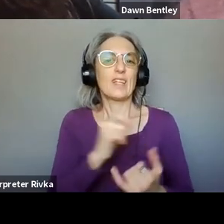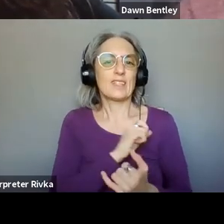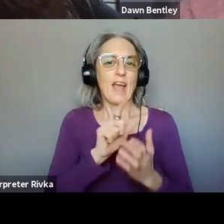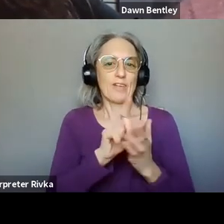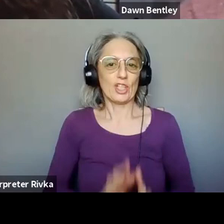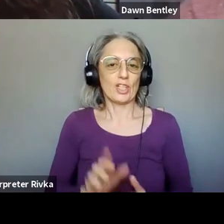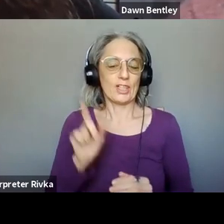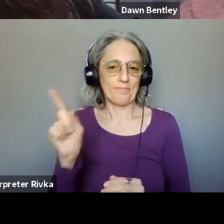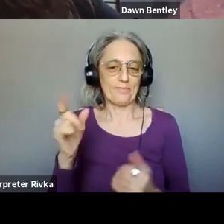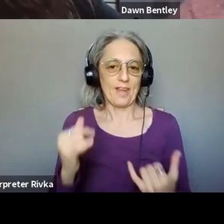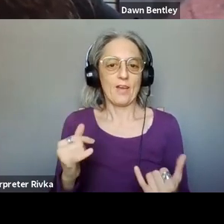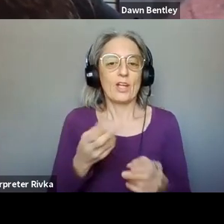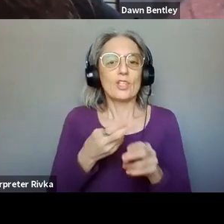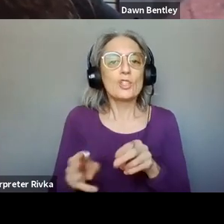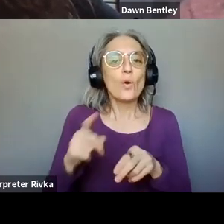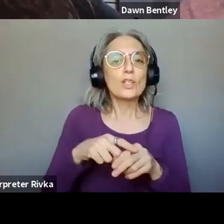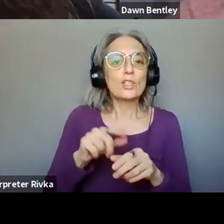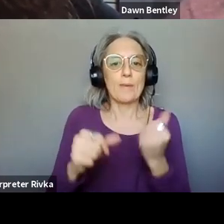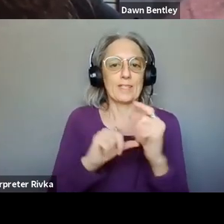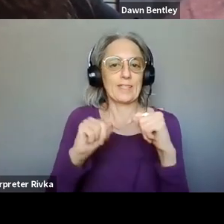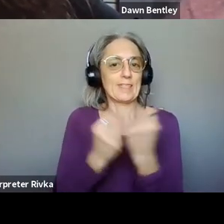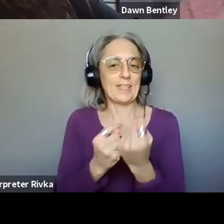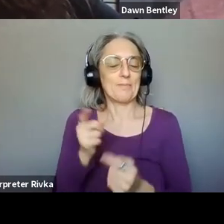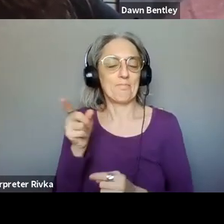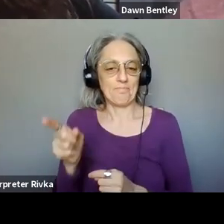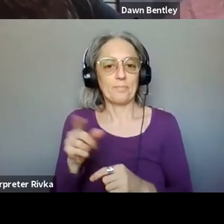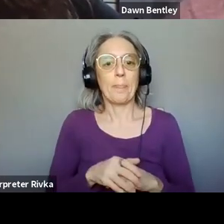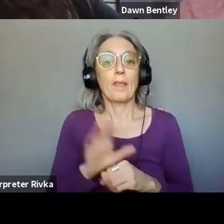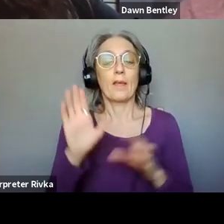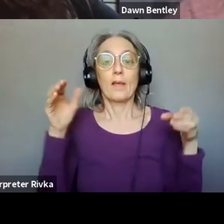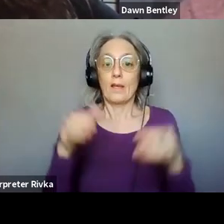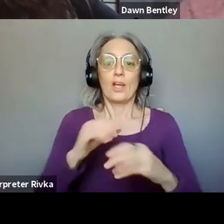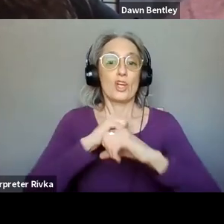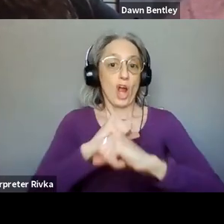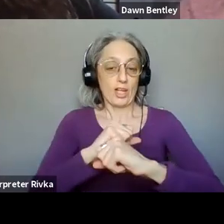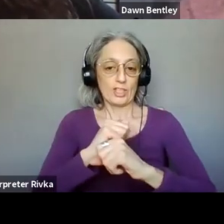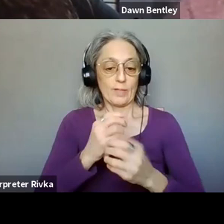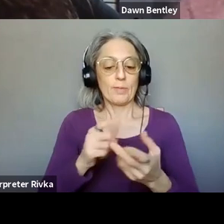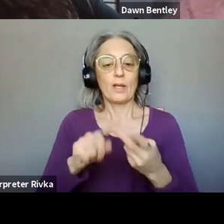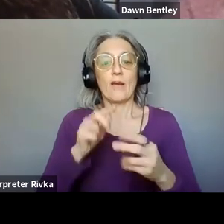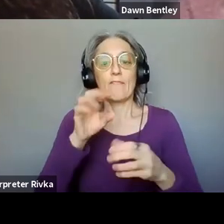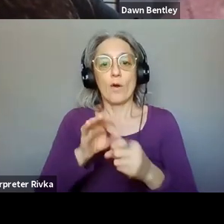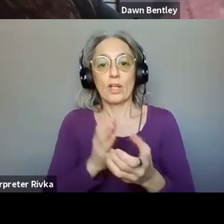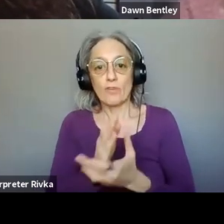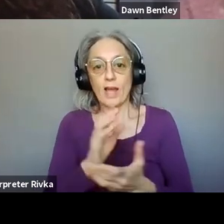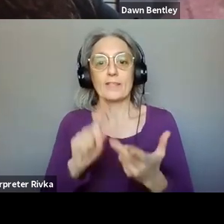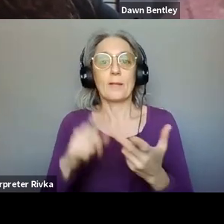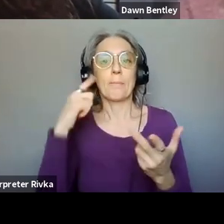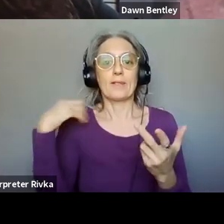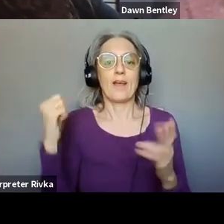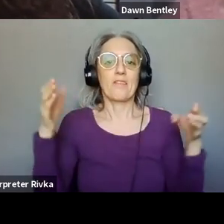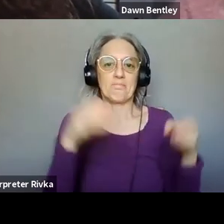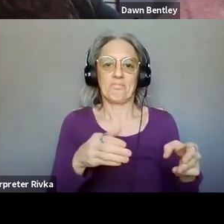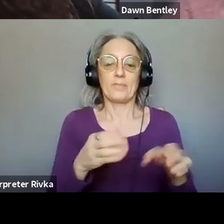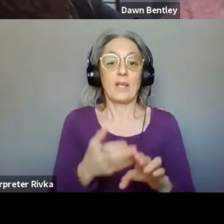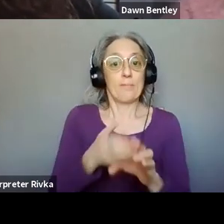on the short-term assistance team. Her casework largely consists of guardianship, voting rights, and mental health. Prior to her